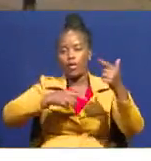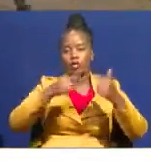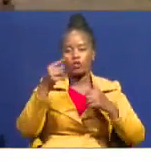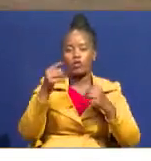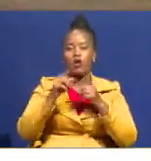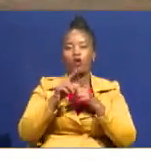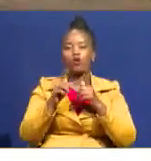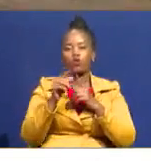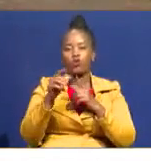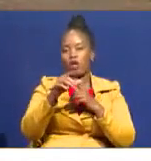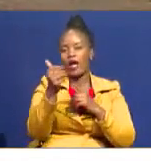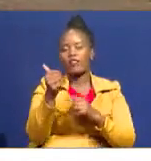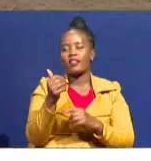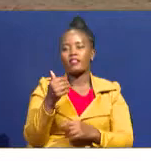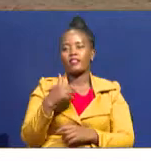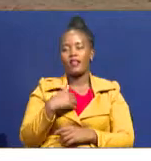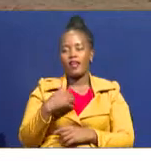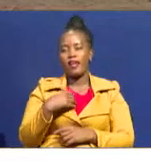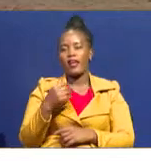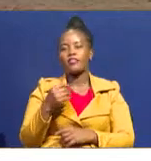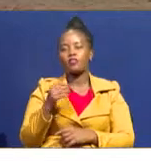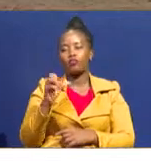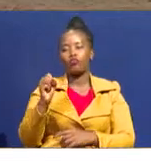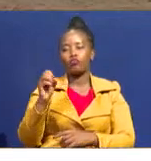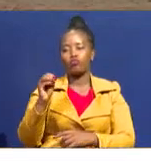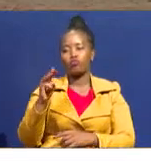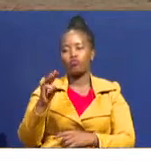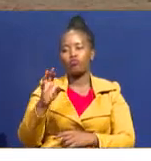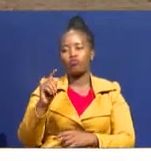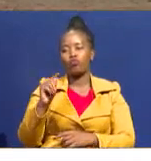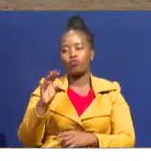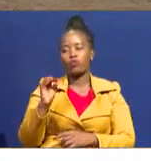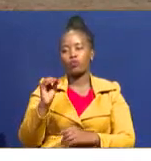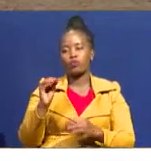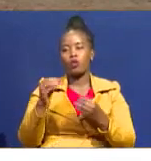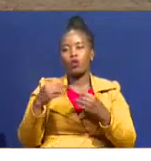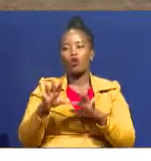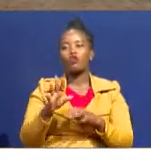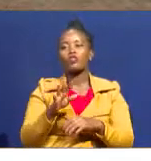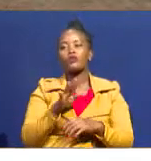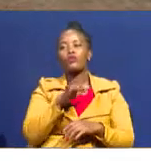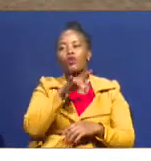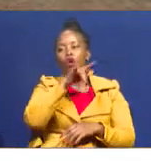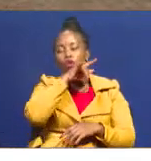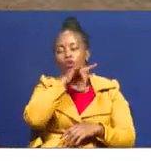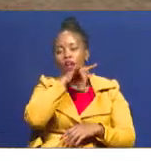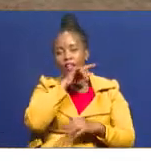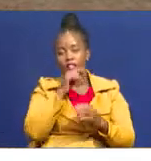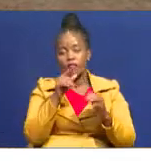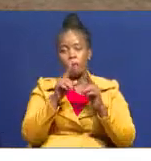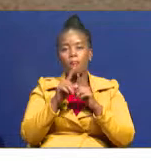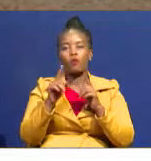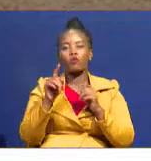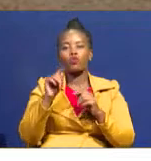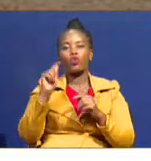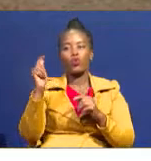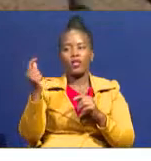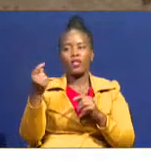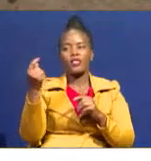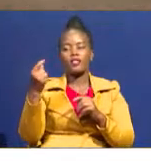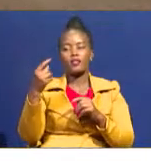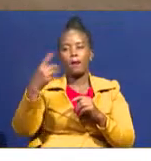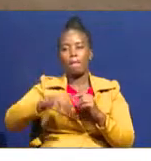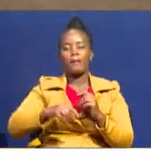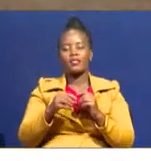the same margin. In other matches played today, Soweto Girls lost by three sets to one to Uganda's BCS. Kenyan champions Kwantanze trounced Lugulu by straight